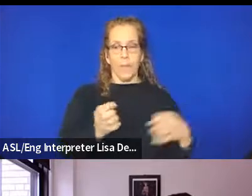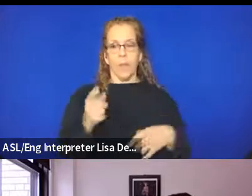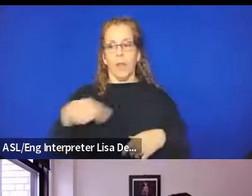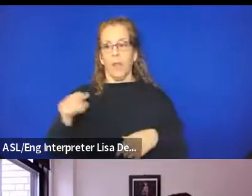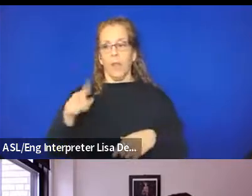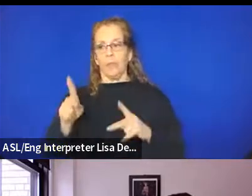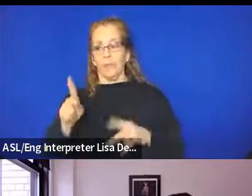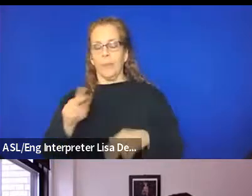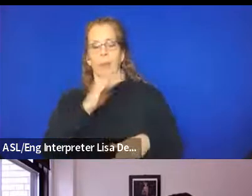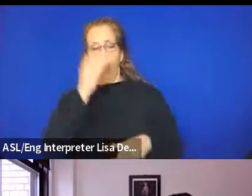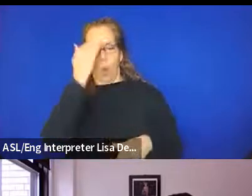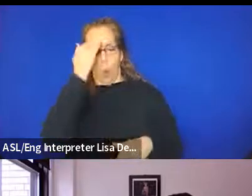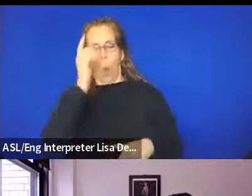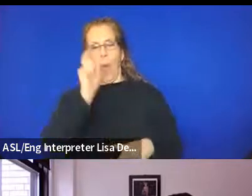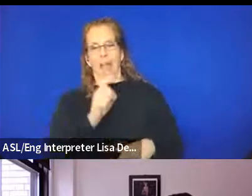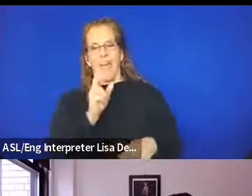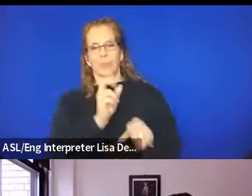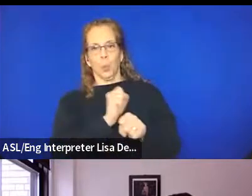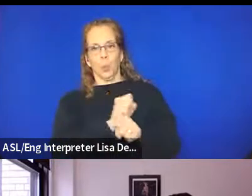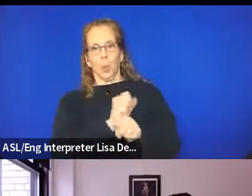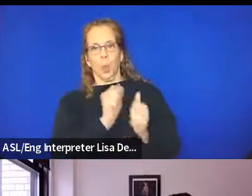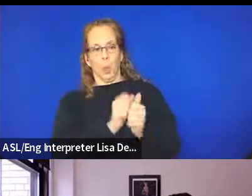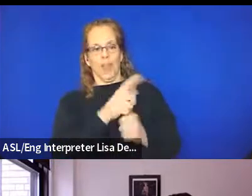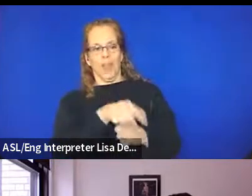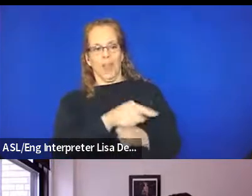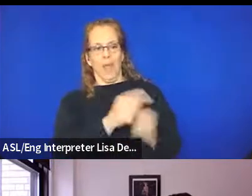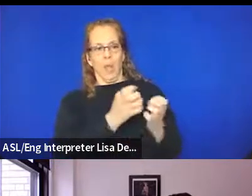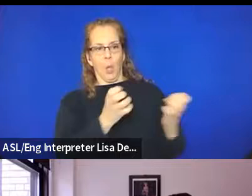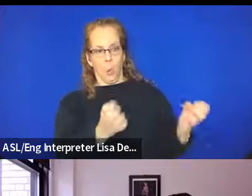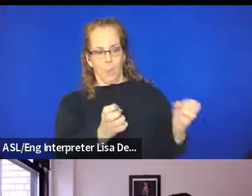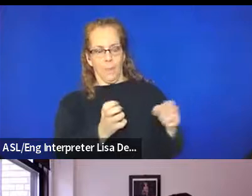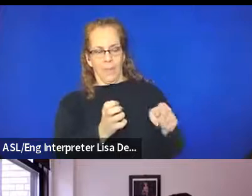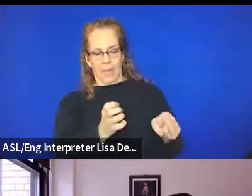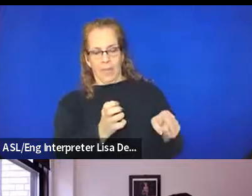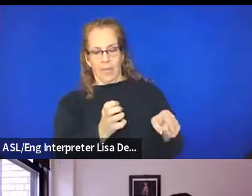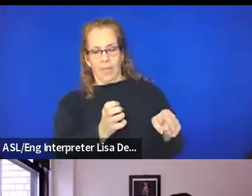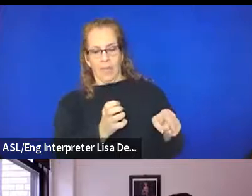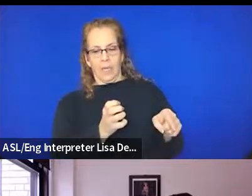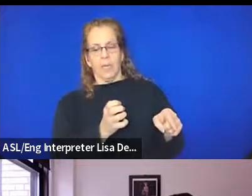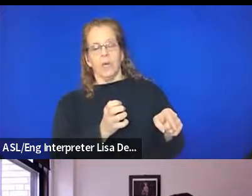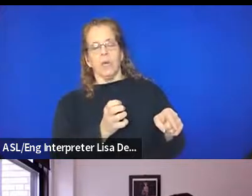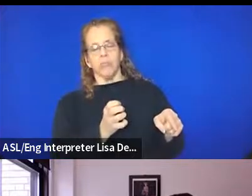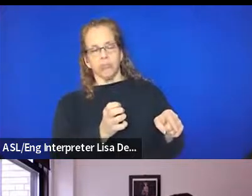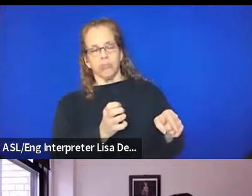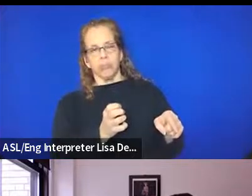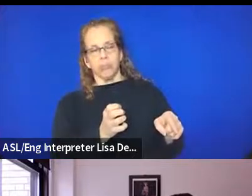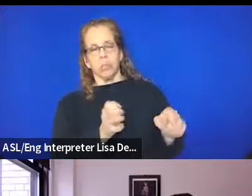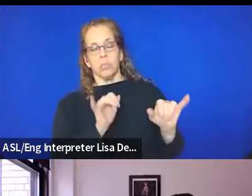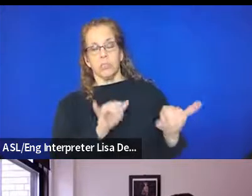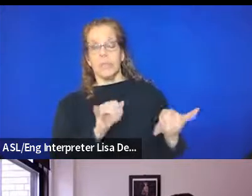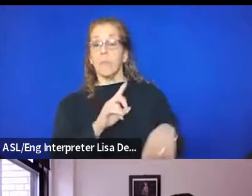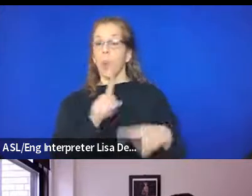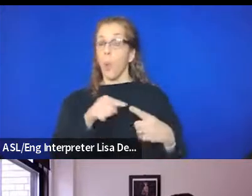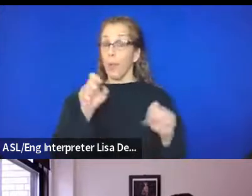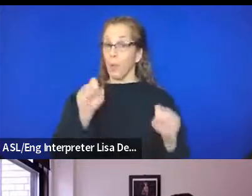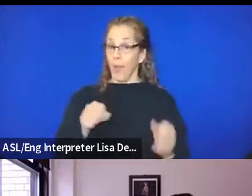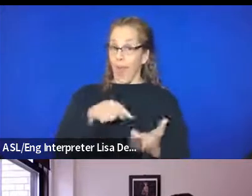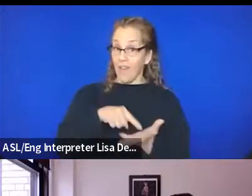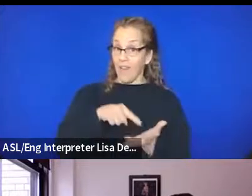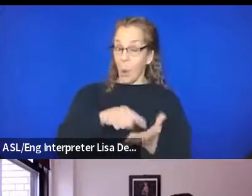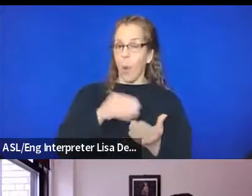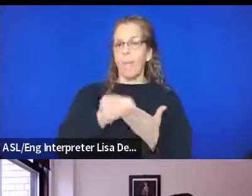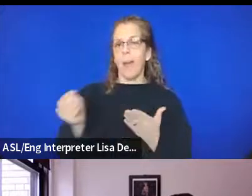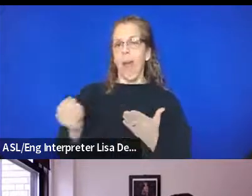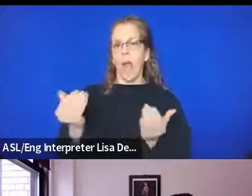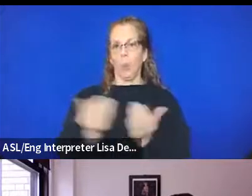longer and makes their lives worse, makes the quality of their work experience worse. That's like when you can afford it, but that's the thing. It's like, yes,